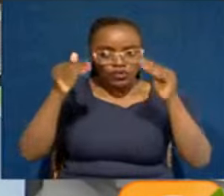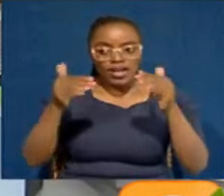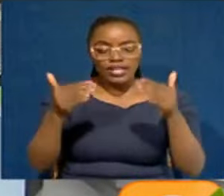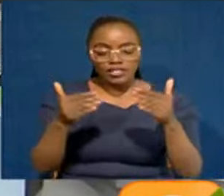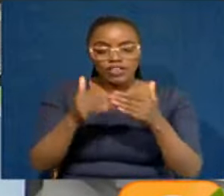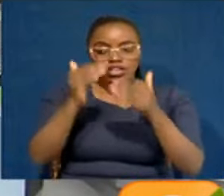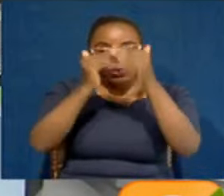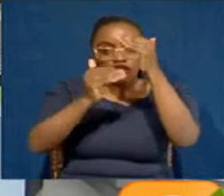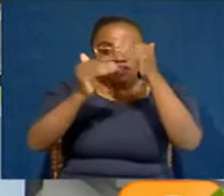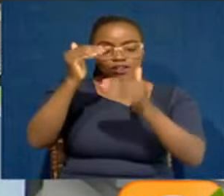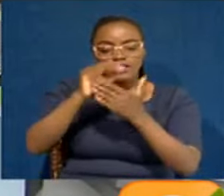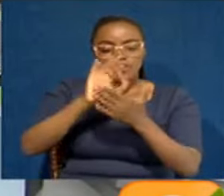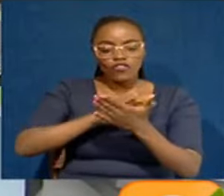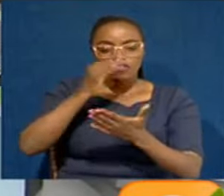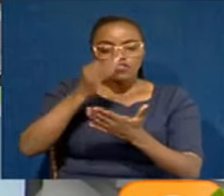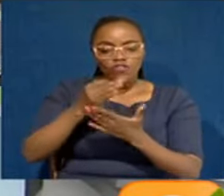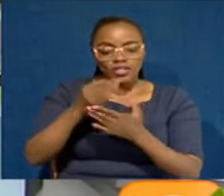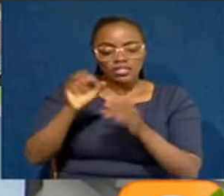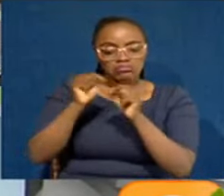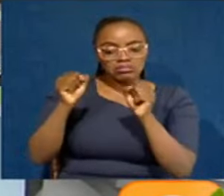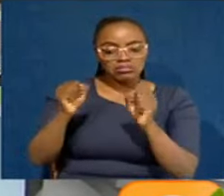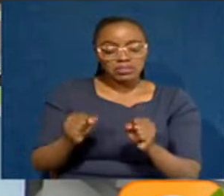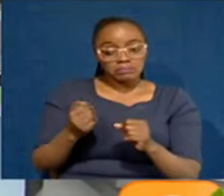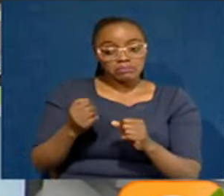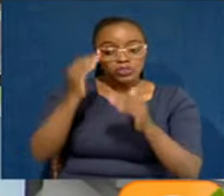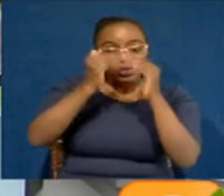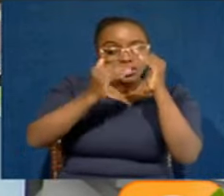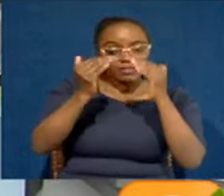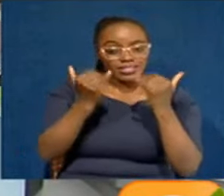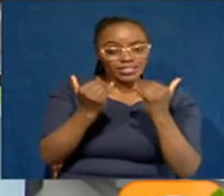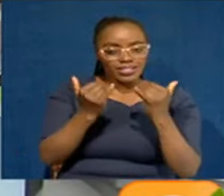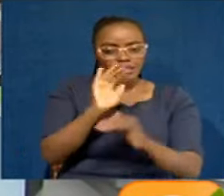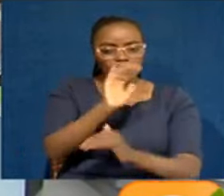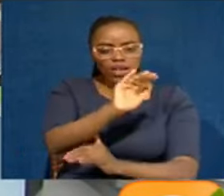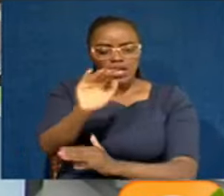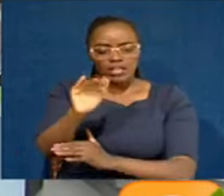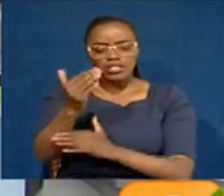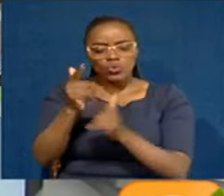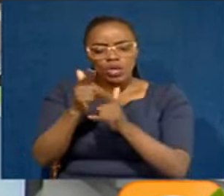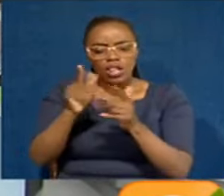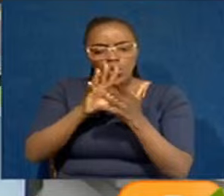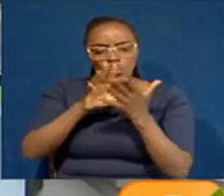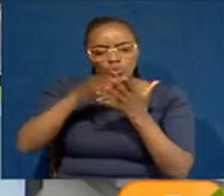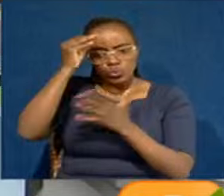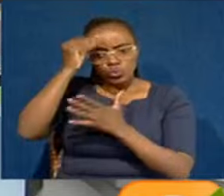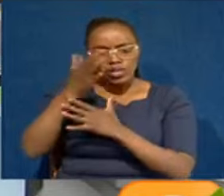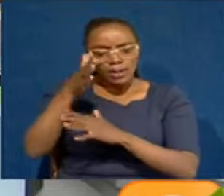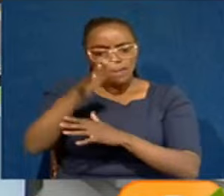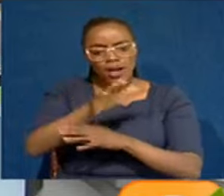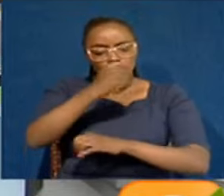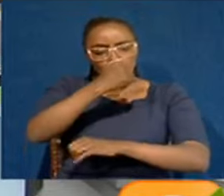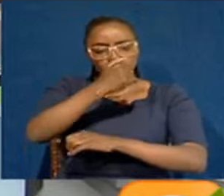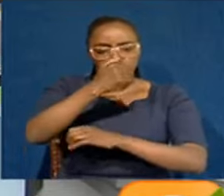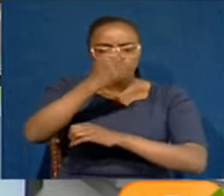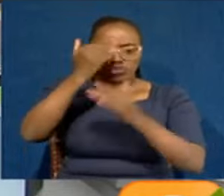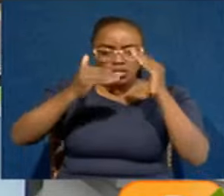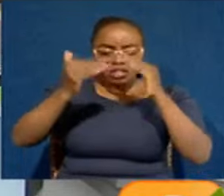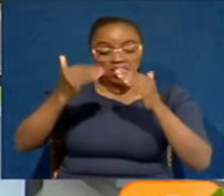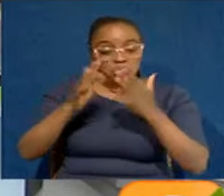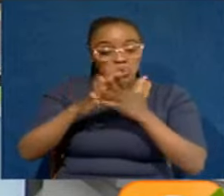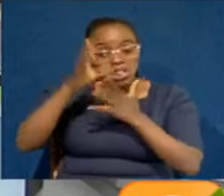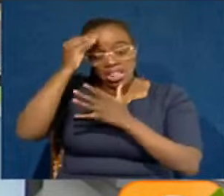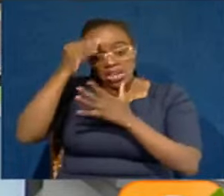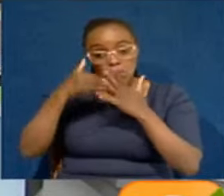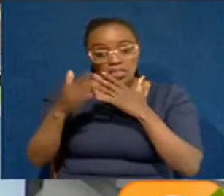on the university funding model. Universities have now been asked to admit all students for learning, regardless of whether they have